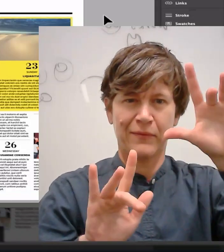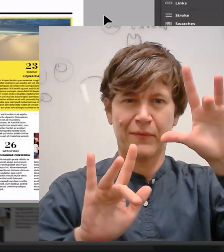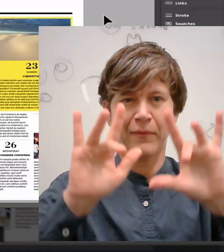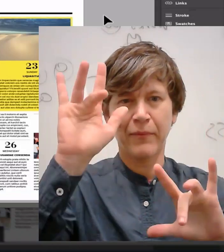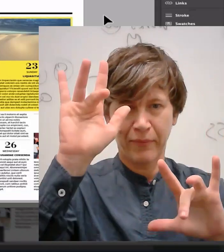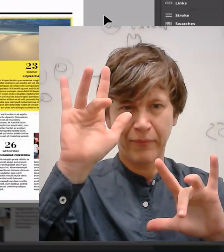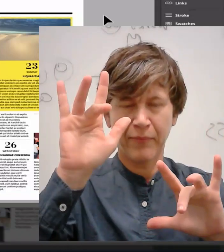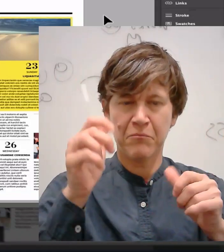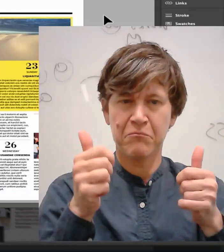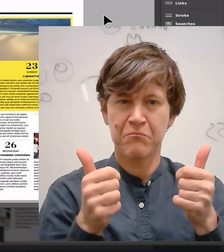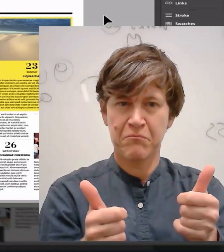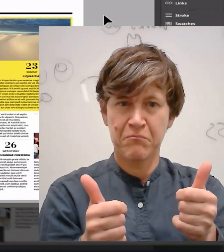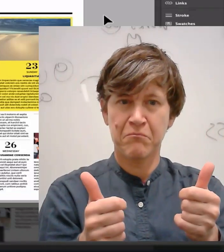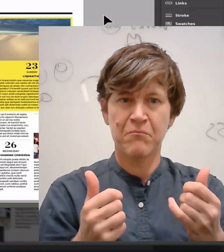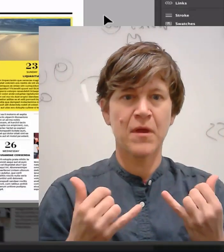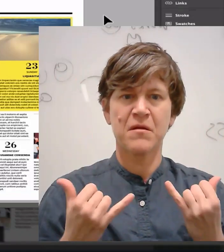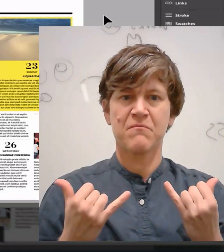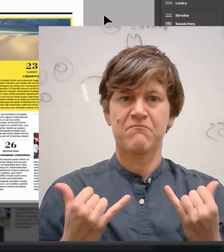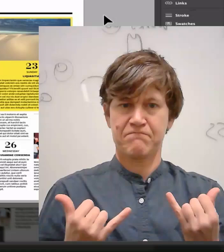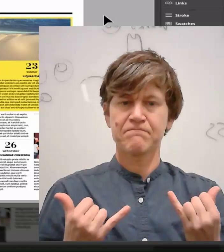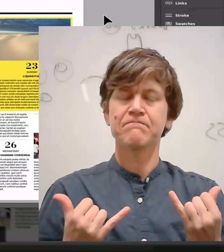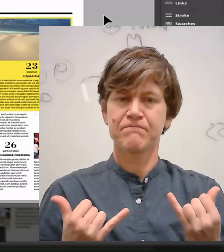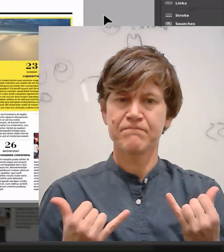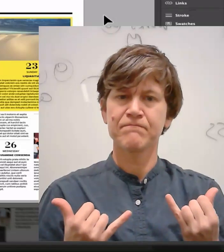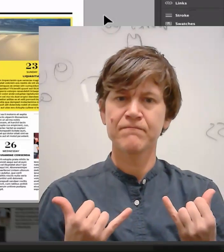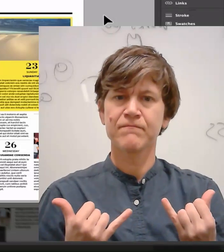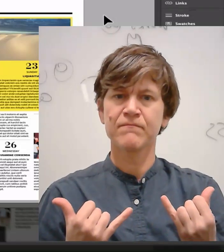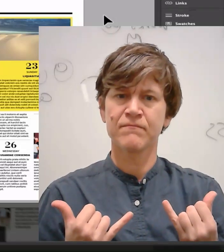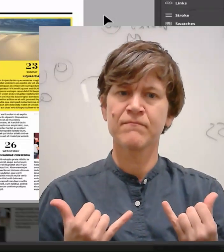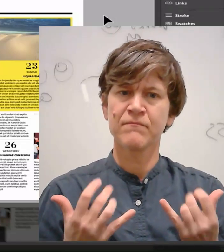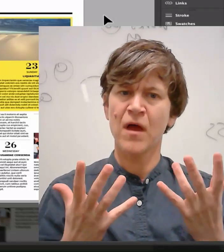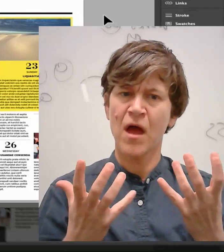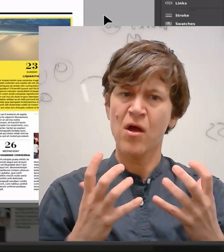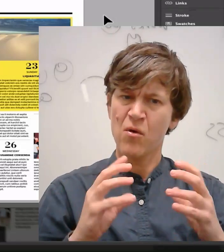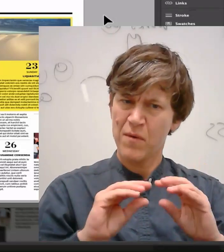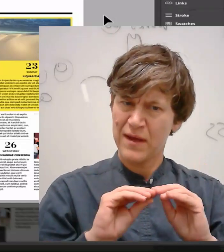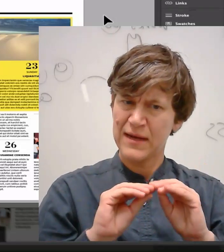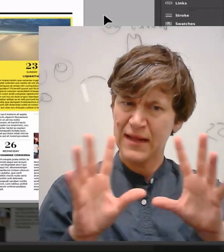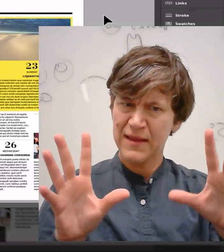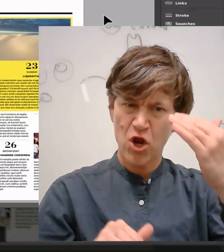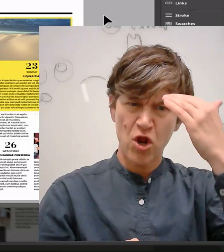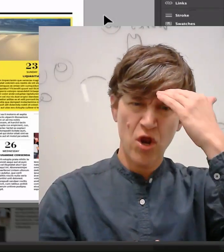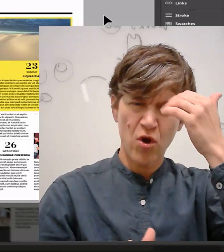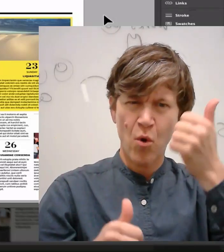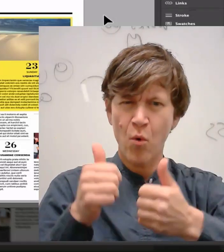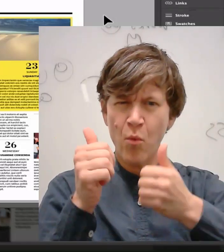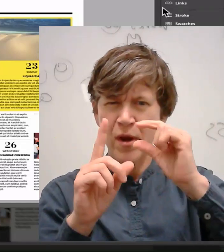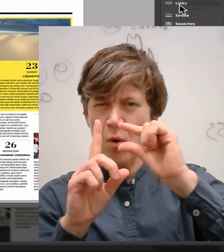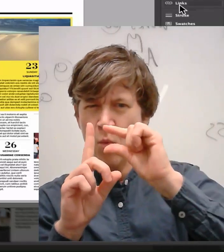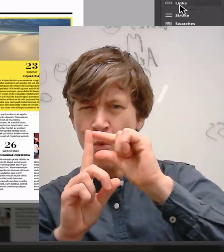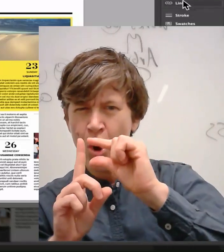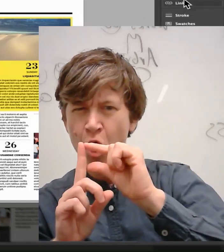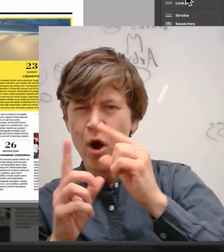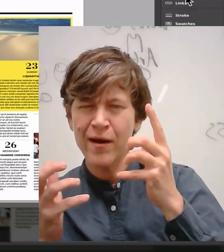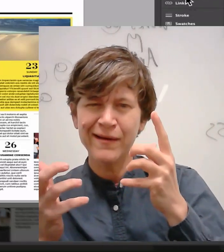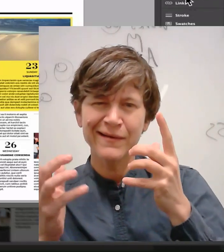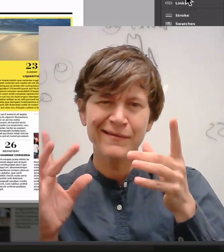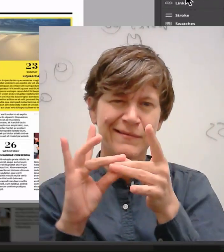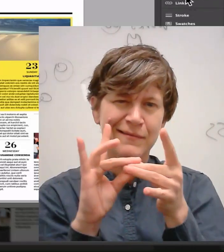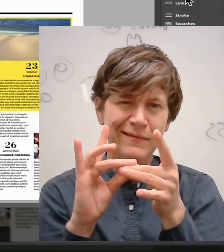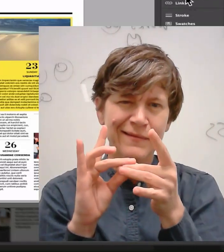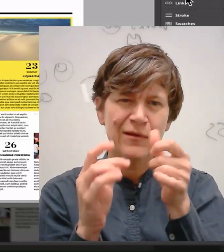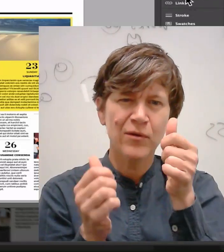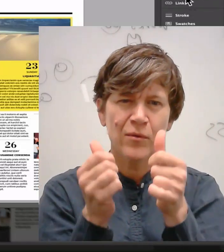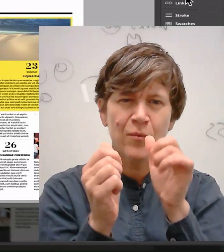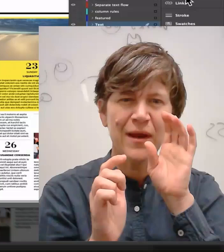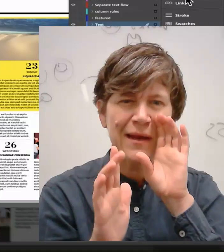But so there's no ambiguity about what listing goes with what picture, I'm also going to add